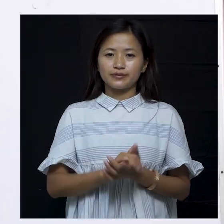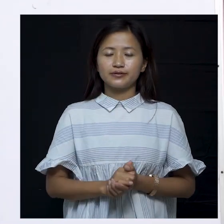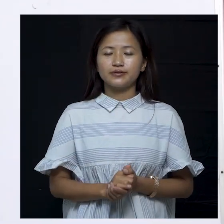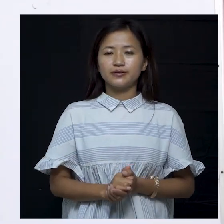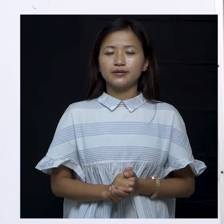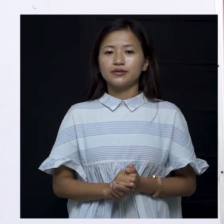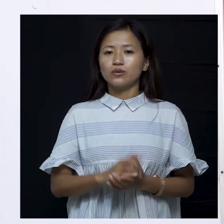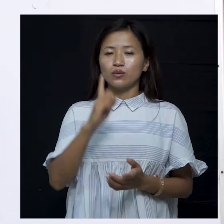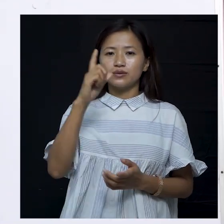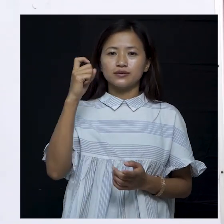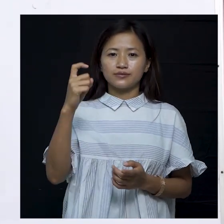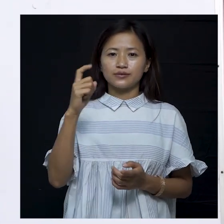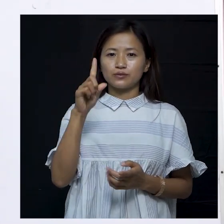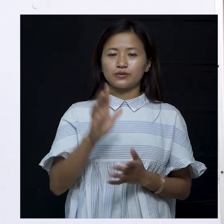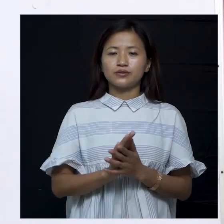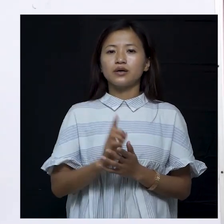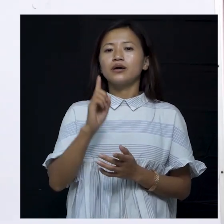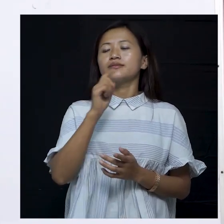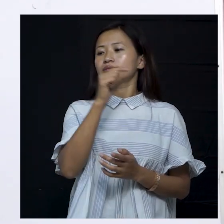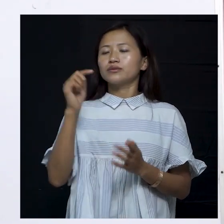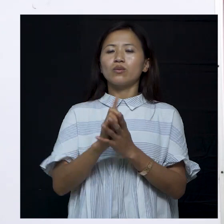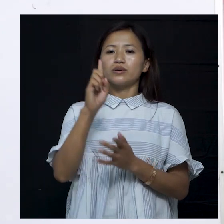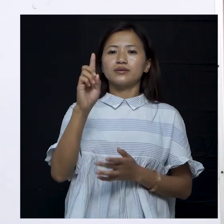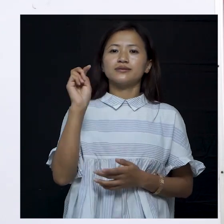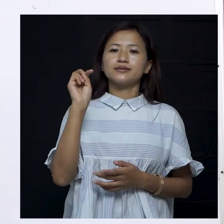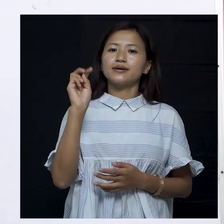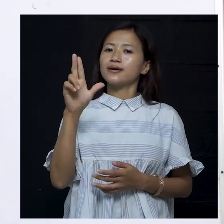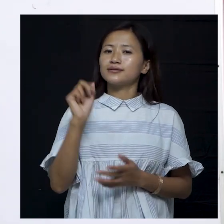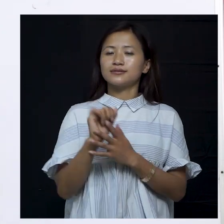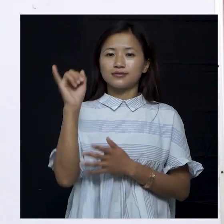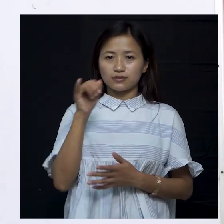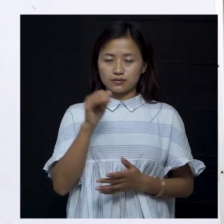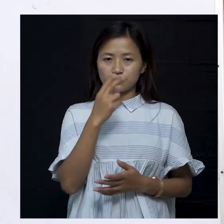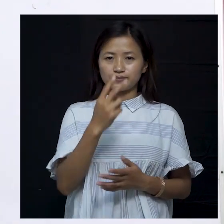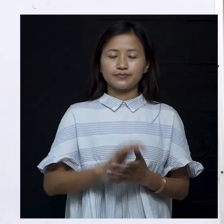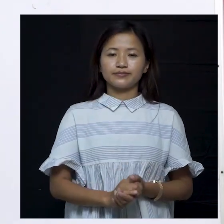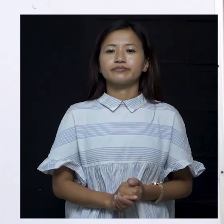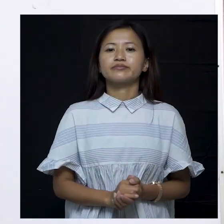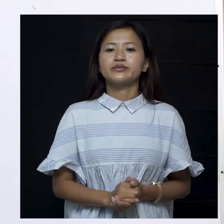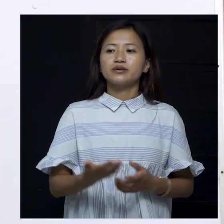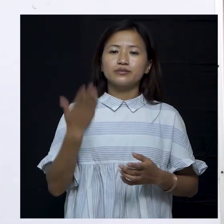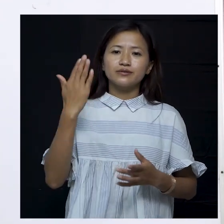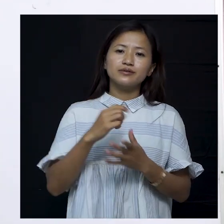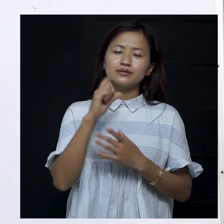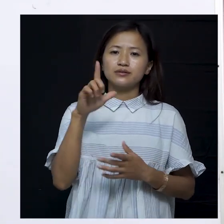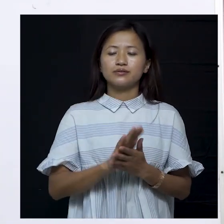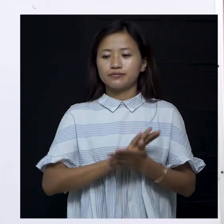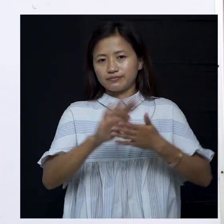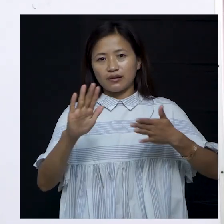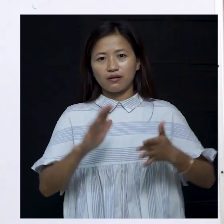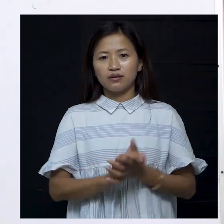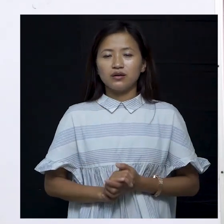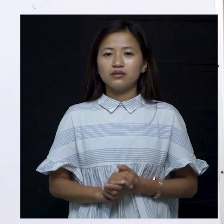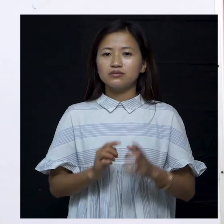number 171 till 186. Grammar Worksheet 6. In our previous class, we have done